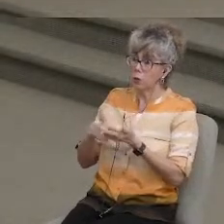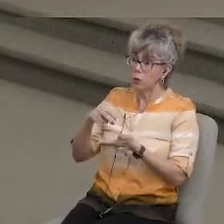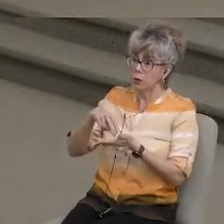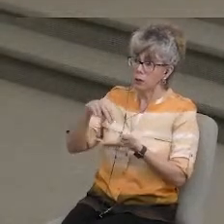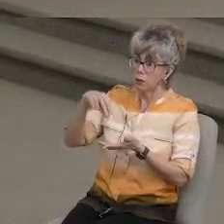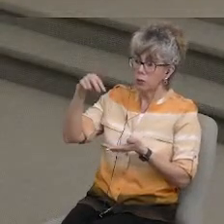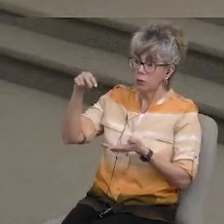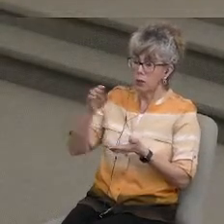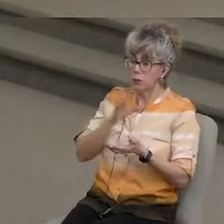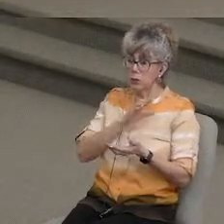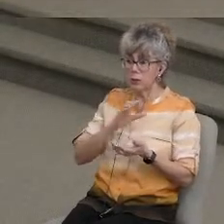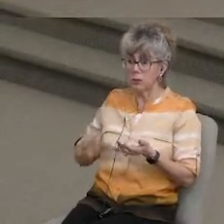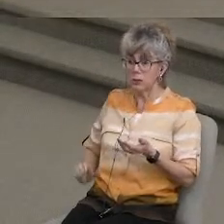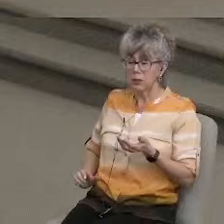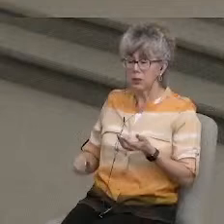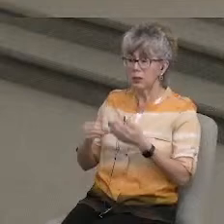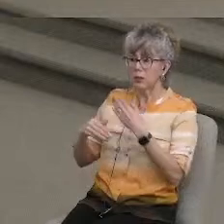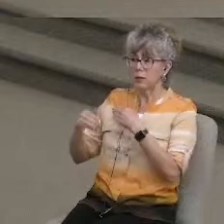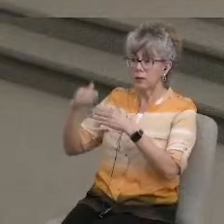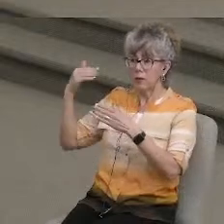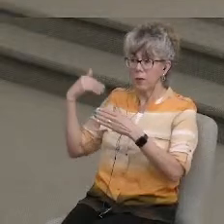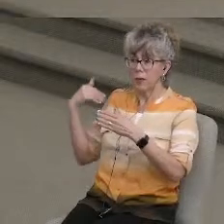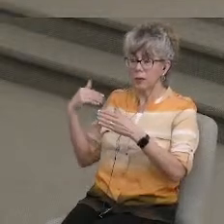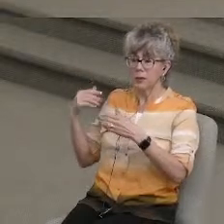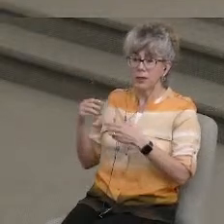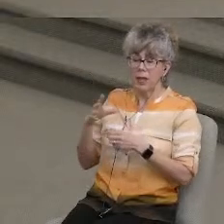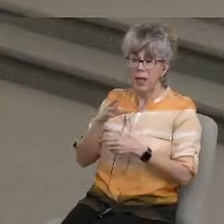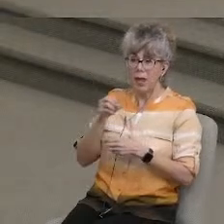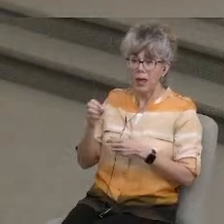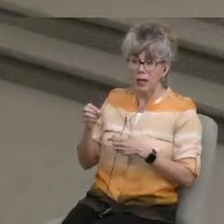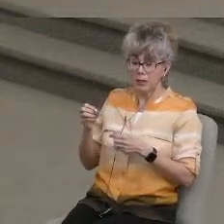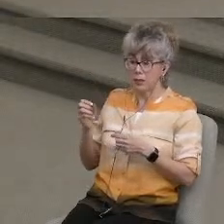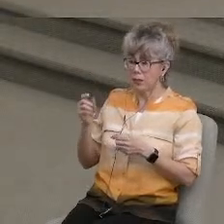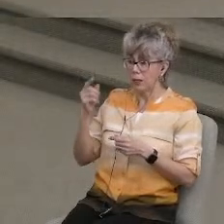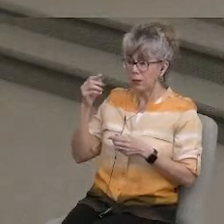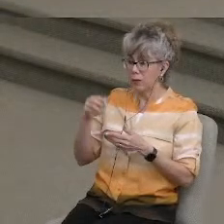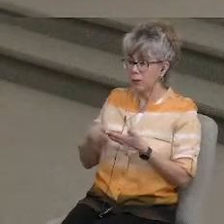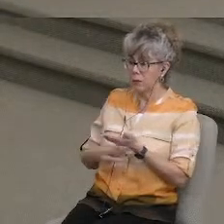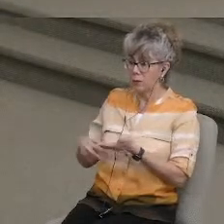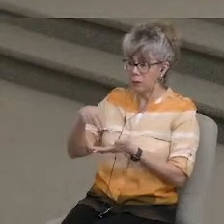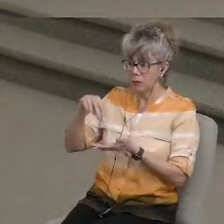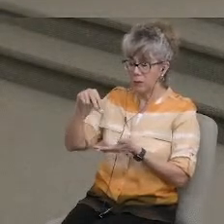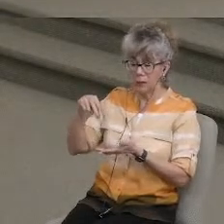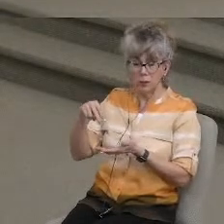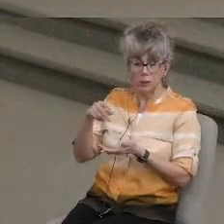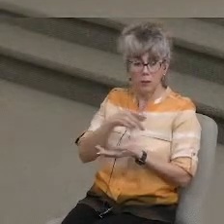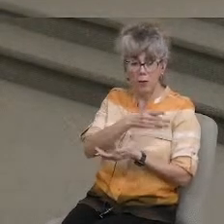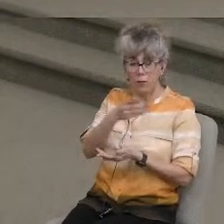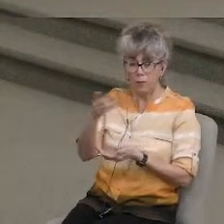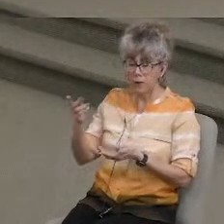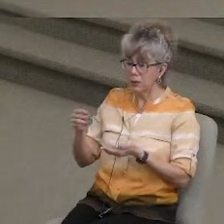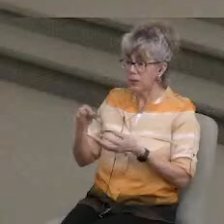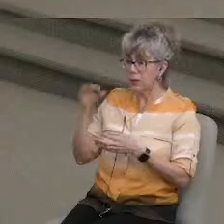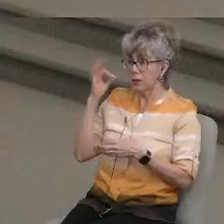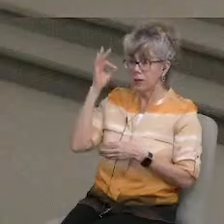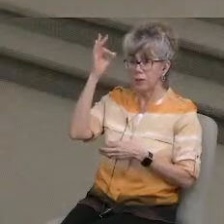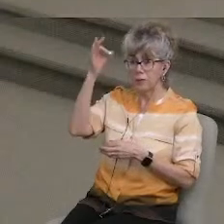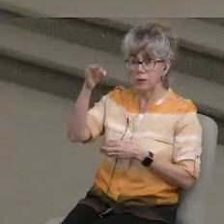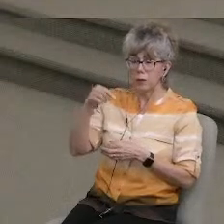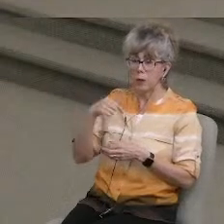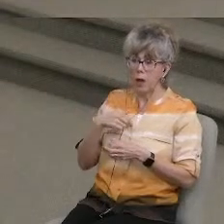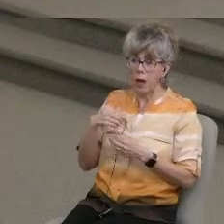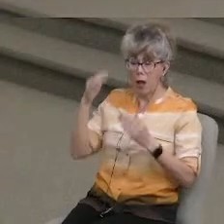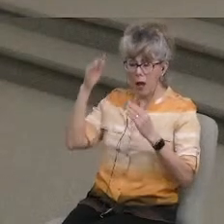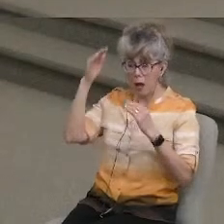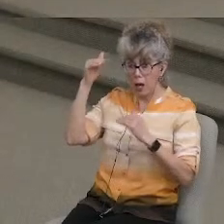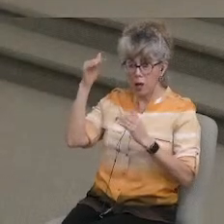resurrection of Jesus in the past and the resurrection of us in the future. I hope you're not one of those people who